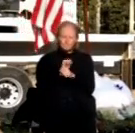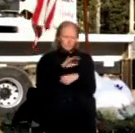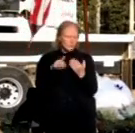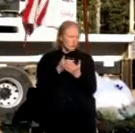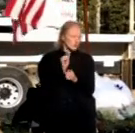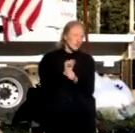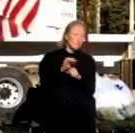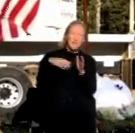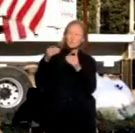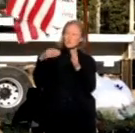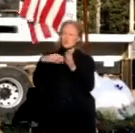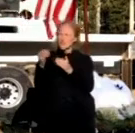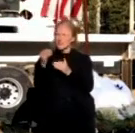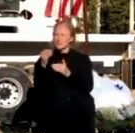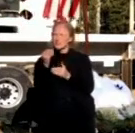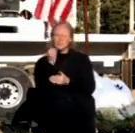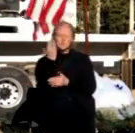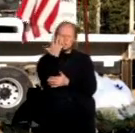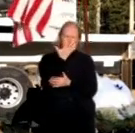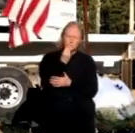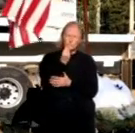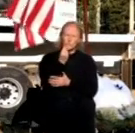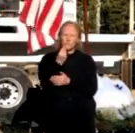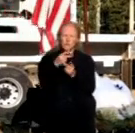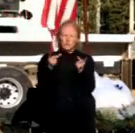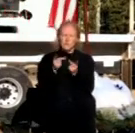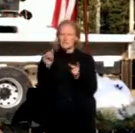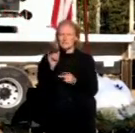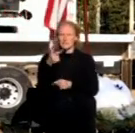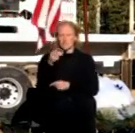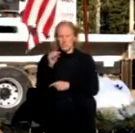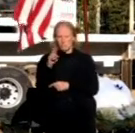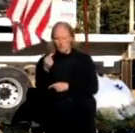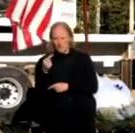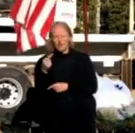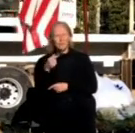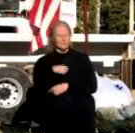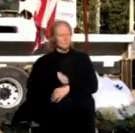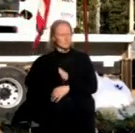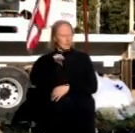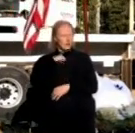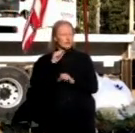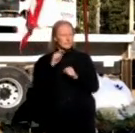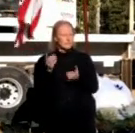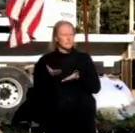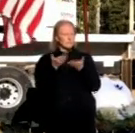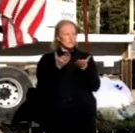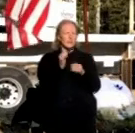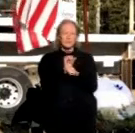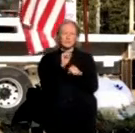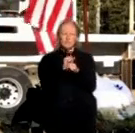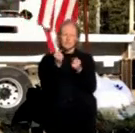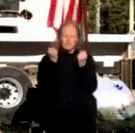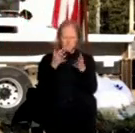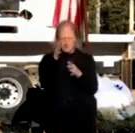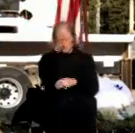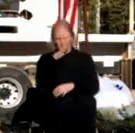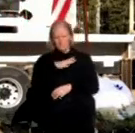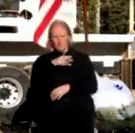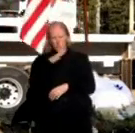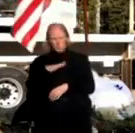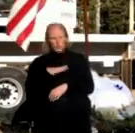career outdoors in such a stunning landscape such as the GMUG, and is proud that he has been able to provide jobs for many men and women